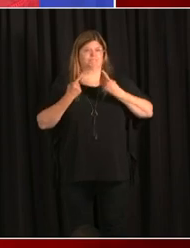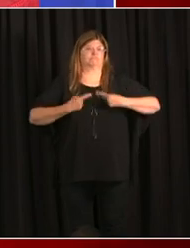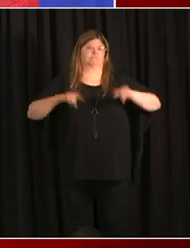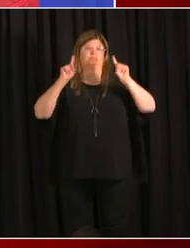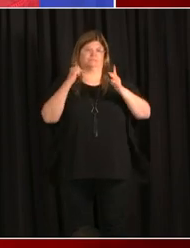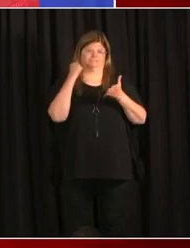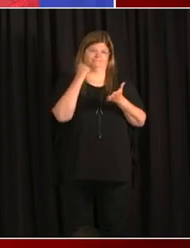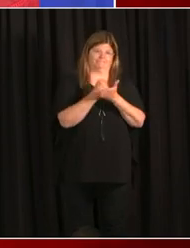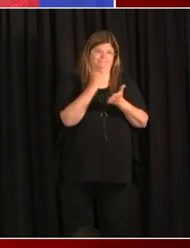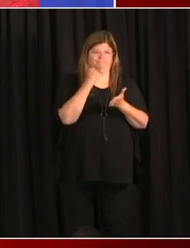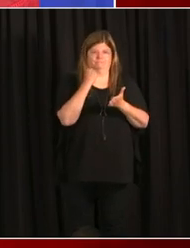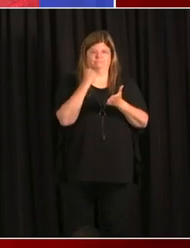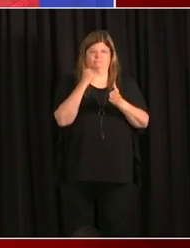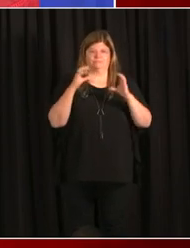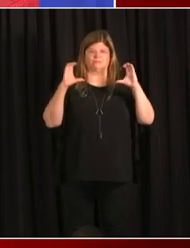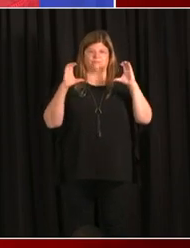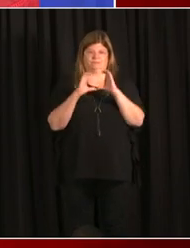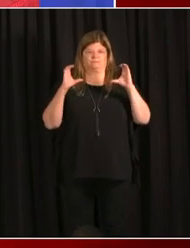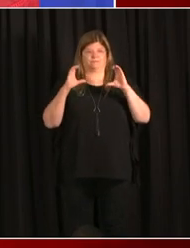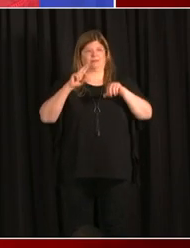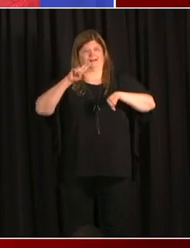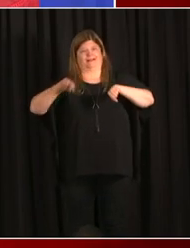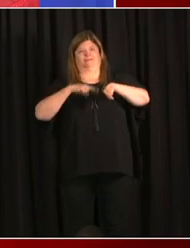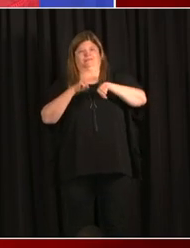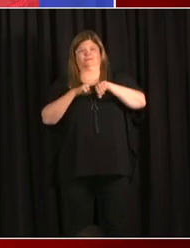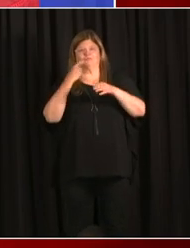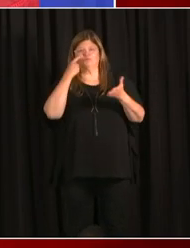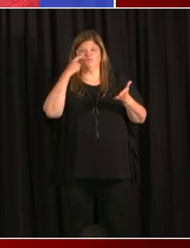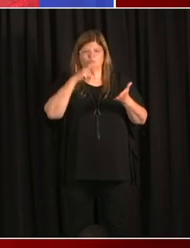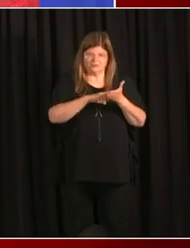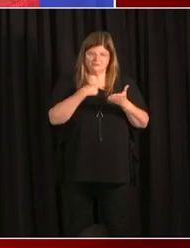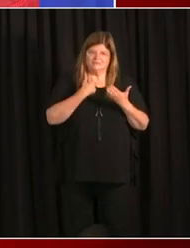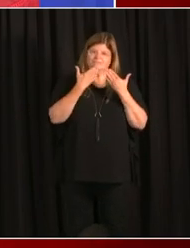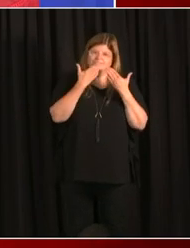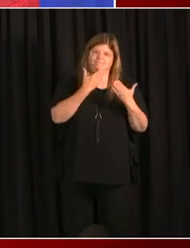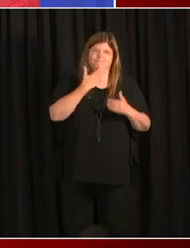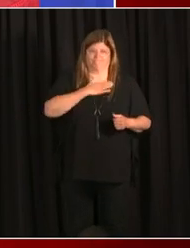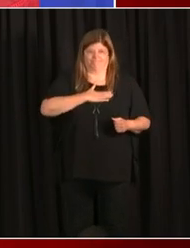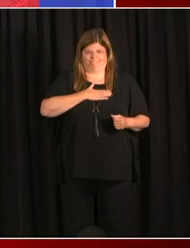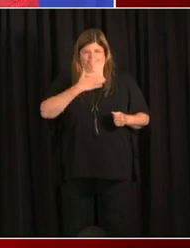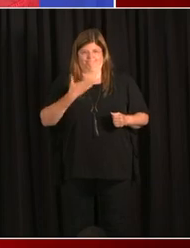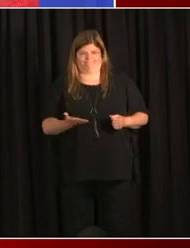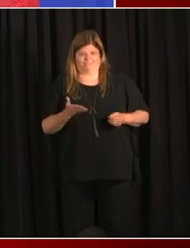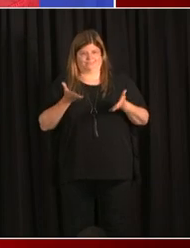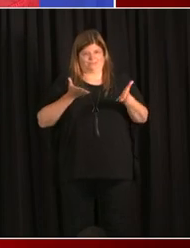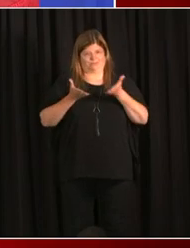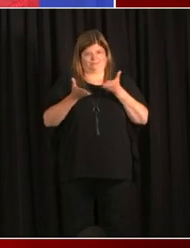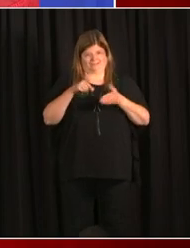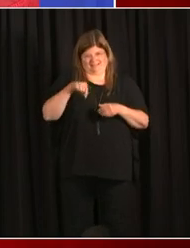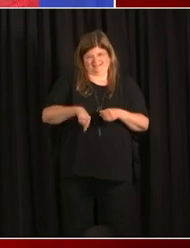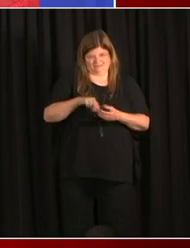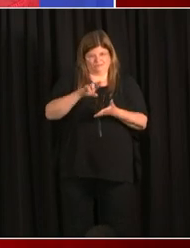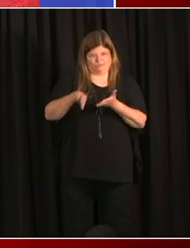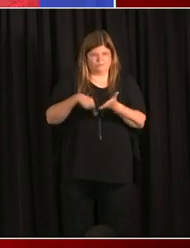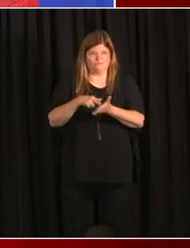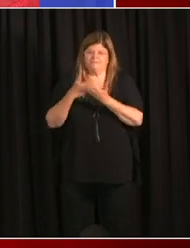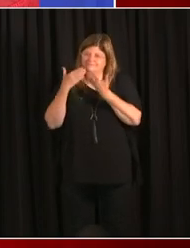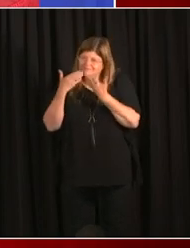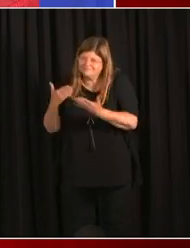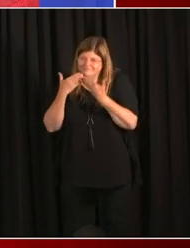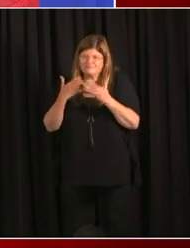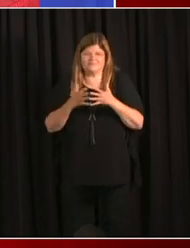national recognition, and we are grateful for his willingness to serve in this role as well. So thank